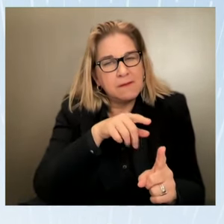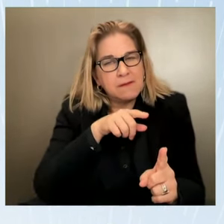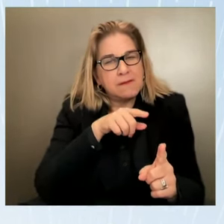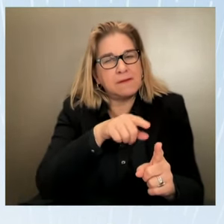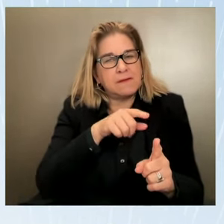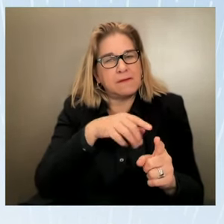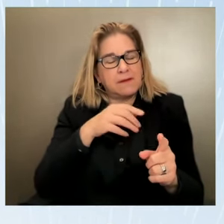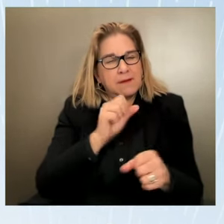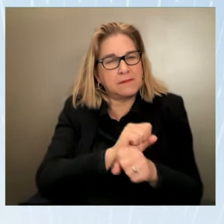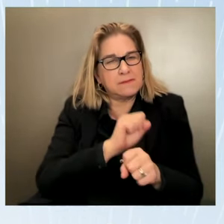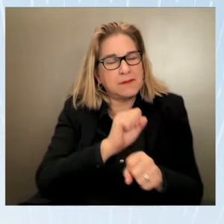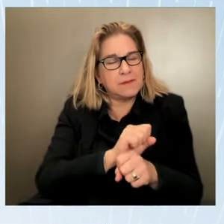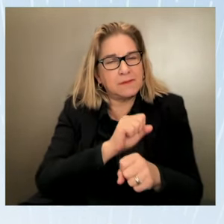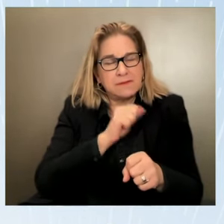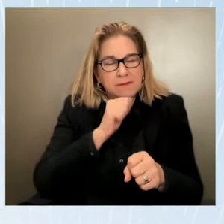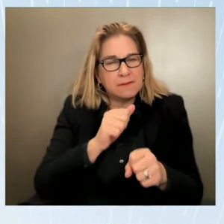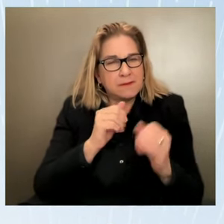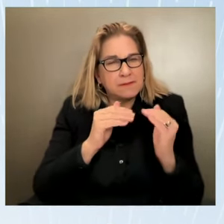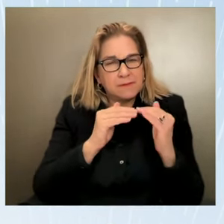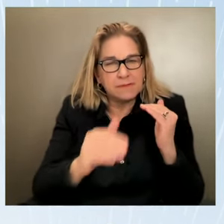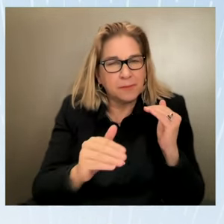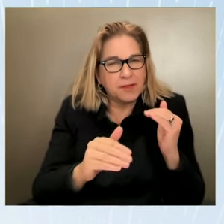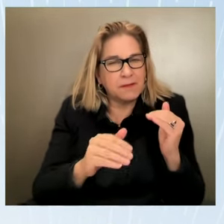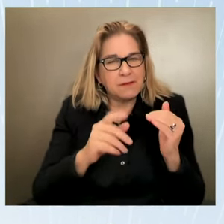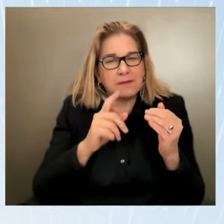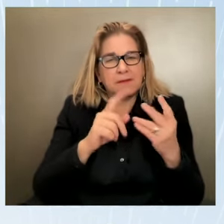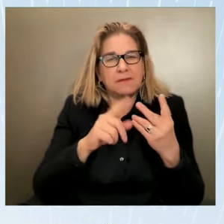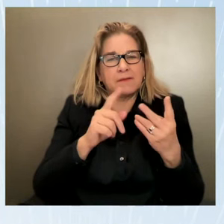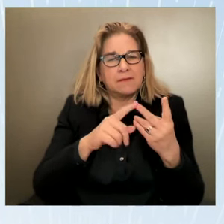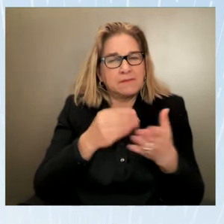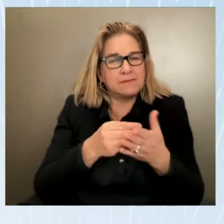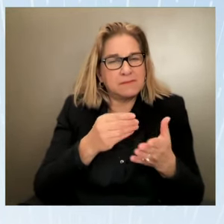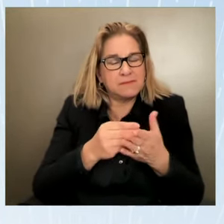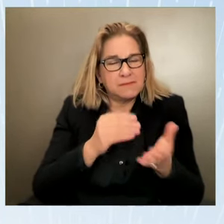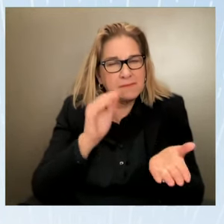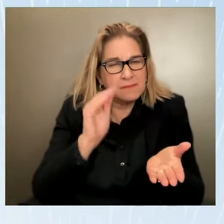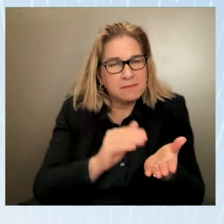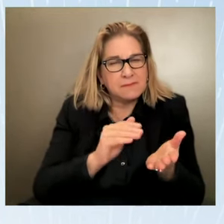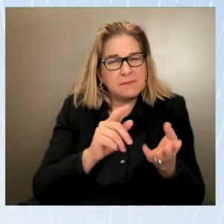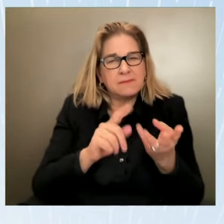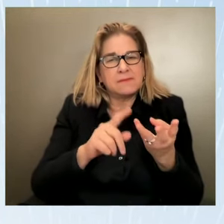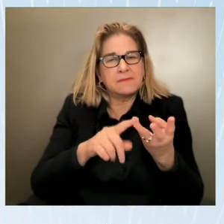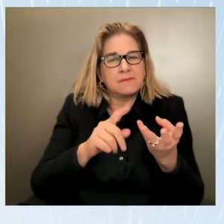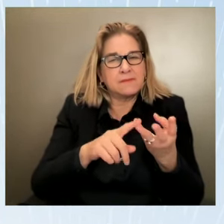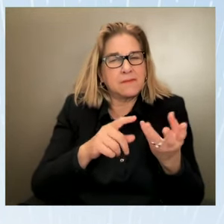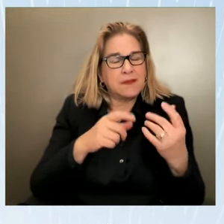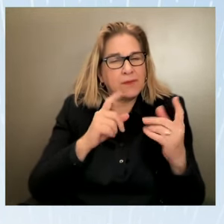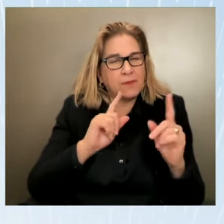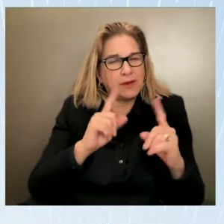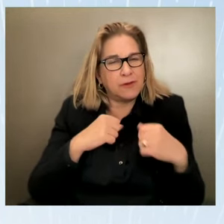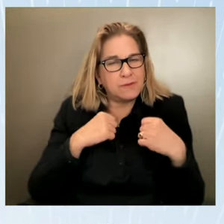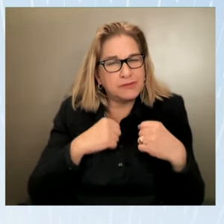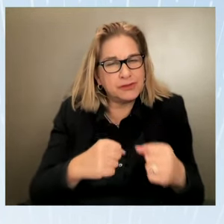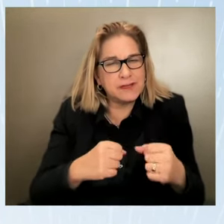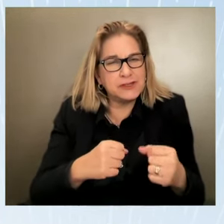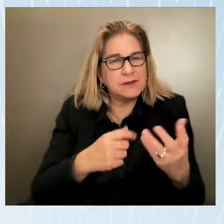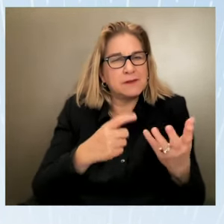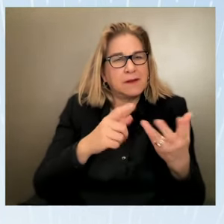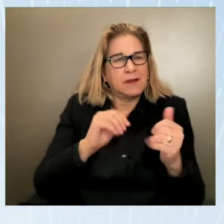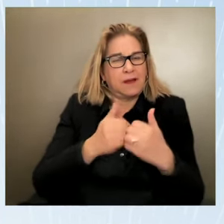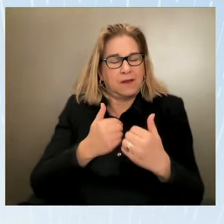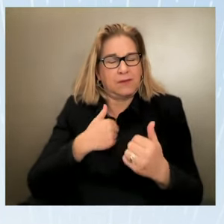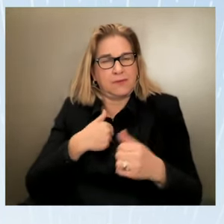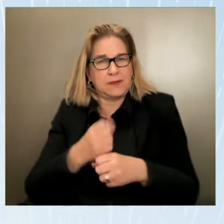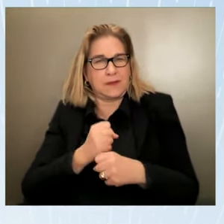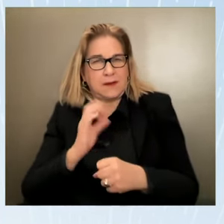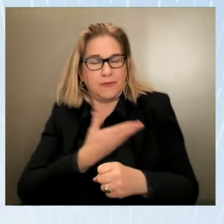for increased labor protections to increase the resiliency of our food system and supply chain. While there are